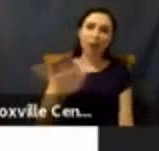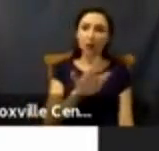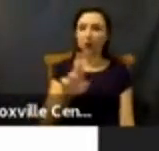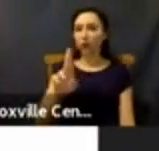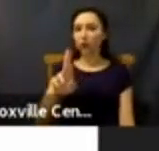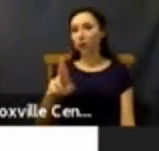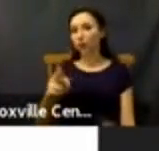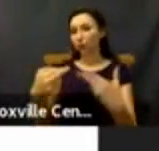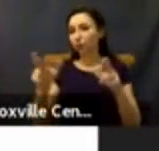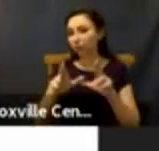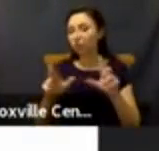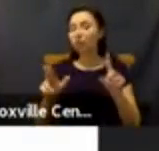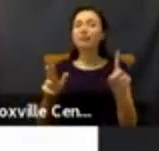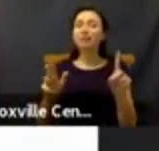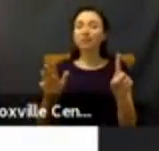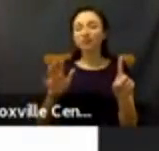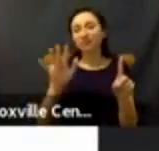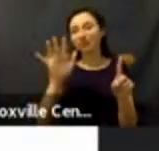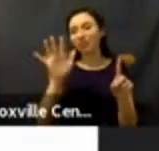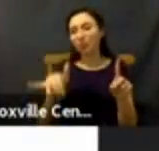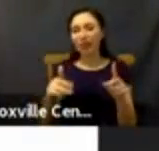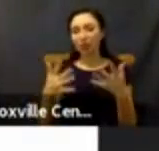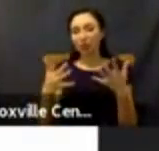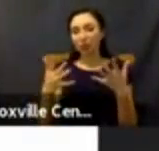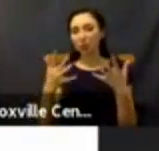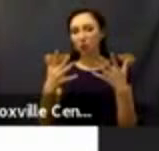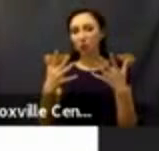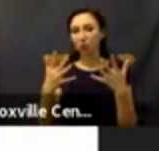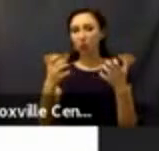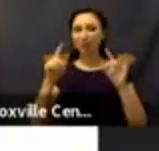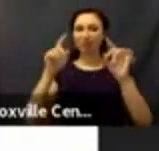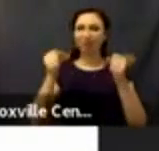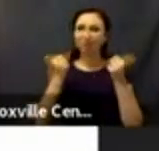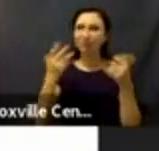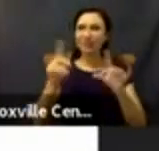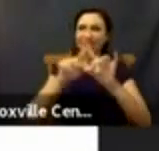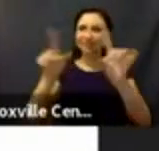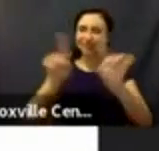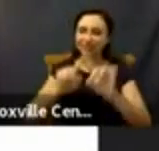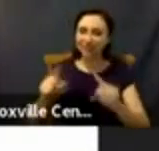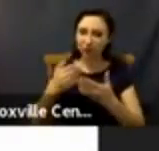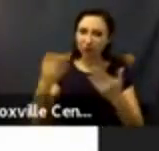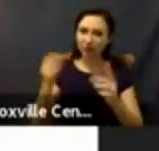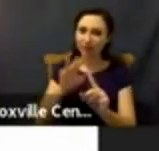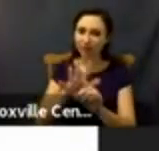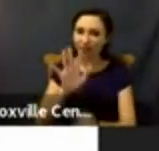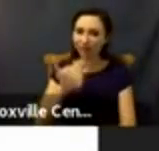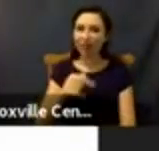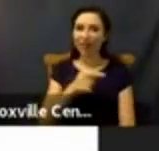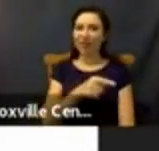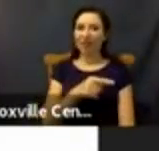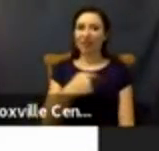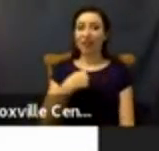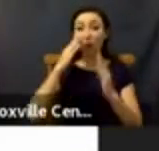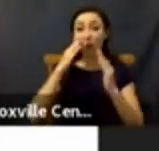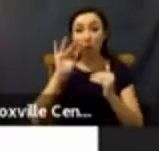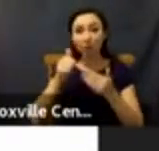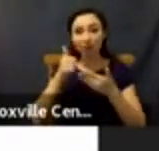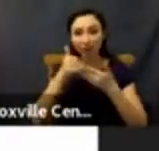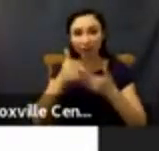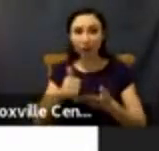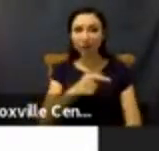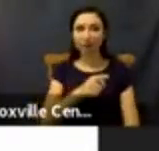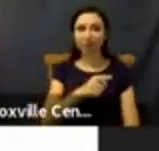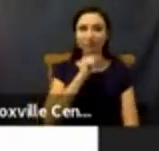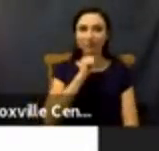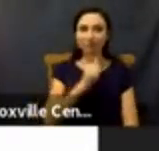lines, that that there's so many variables that affect that. I hope that makes some sense. This one was extra complicated today, and I could